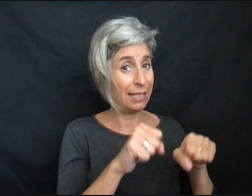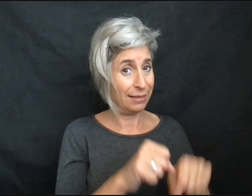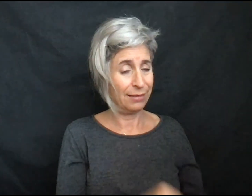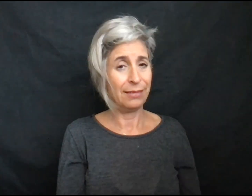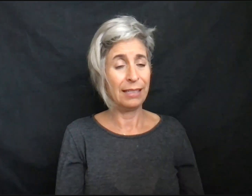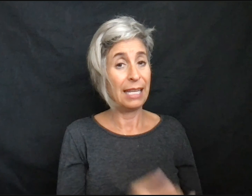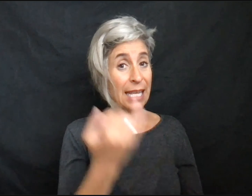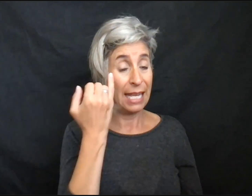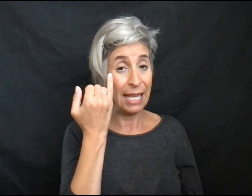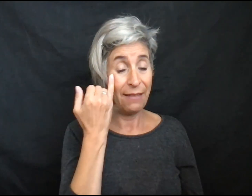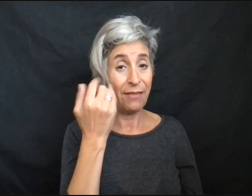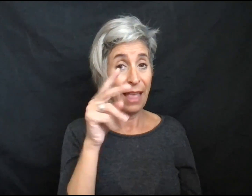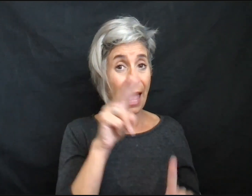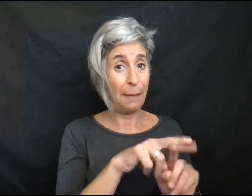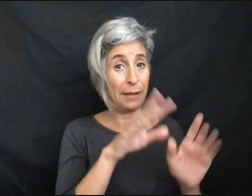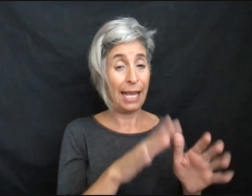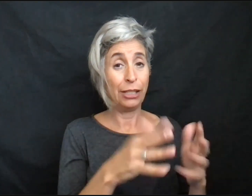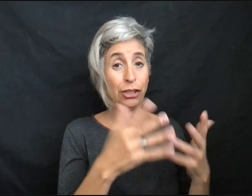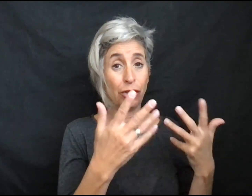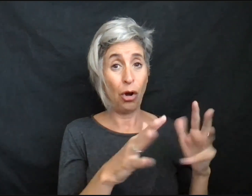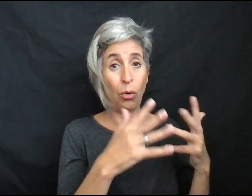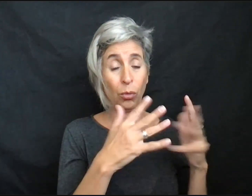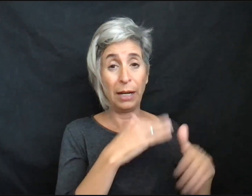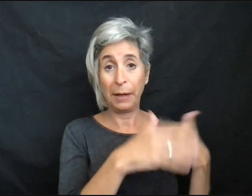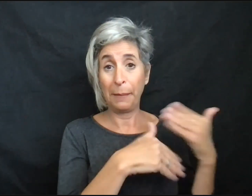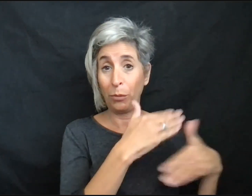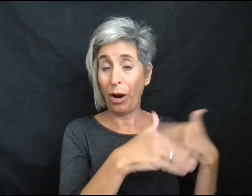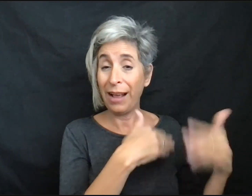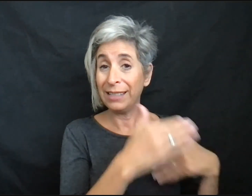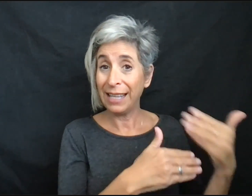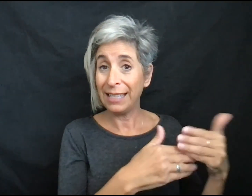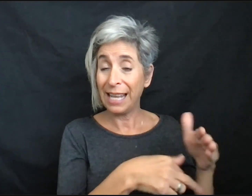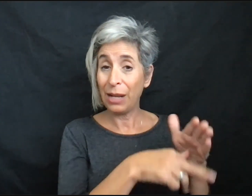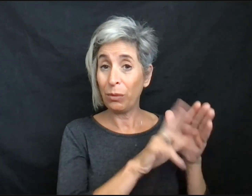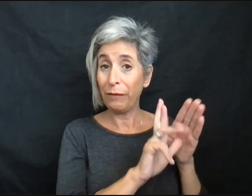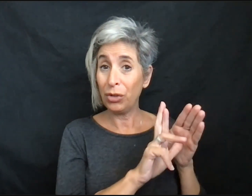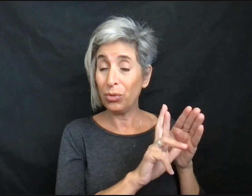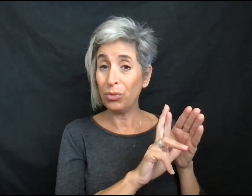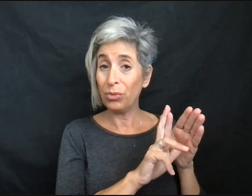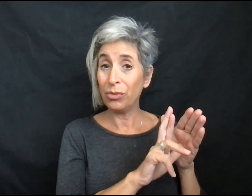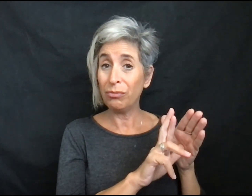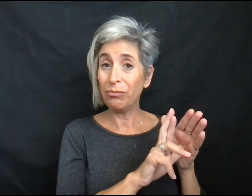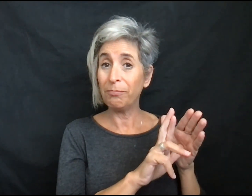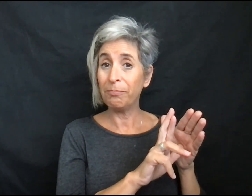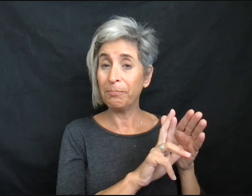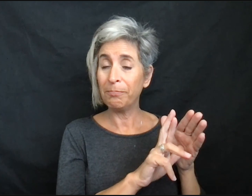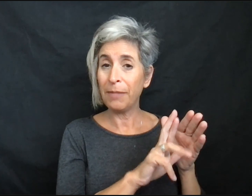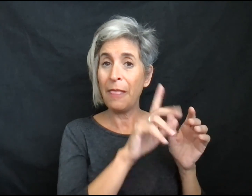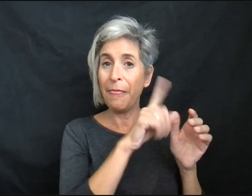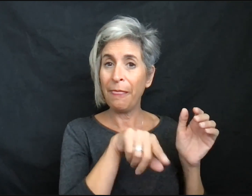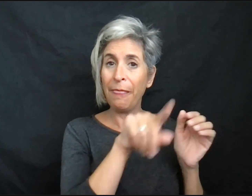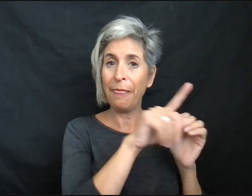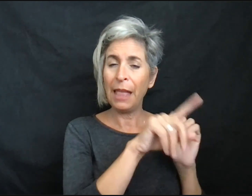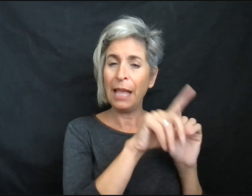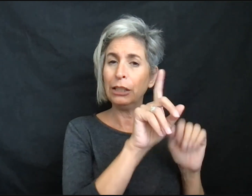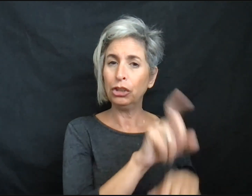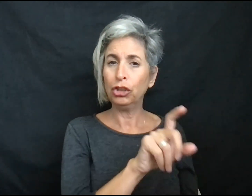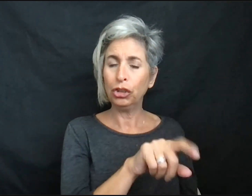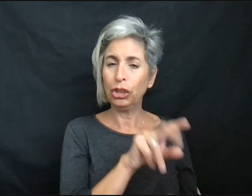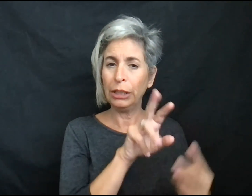if the application is already being processed and reviewed, they could either